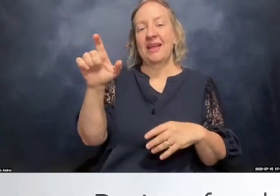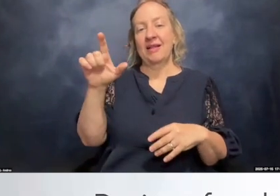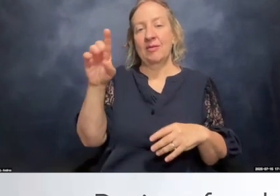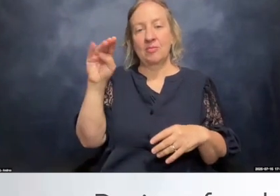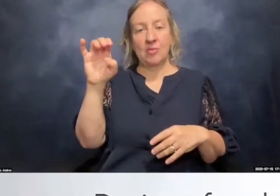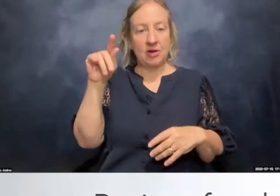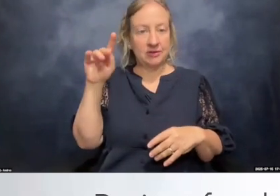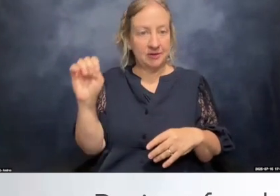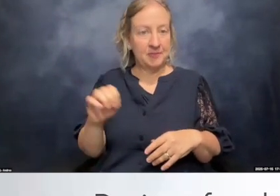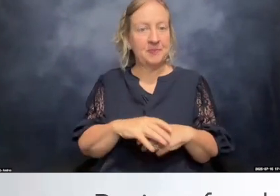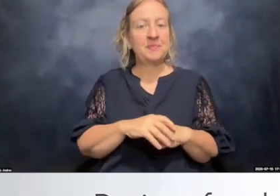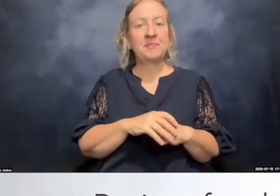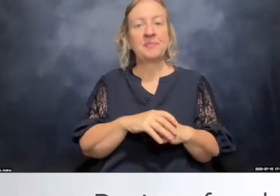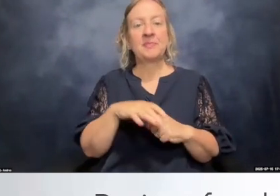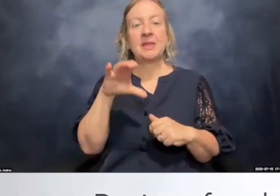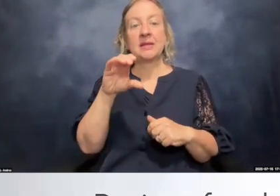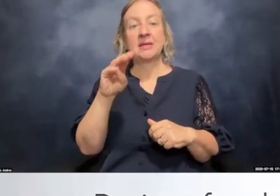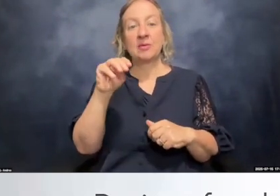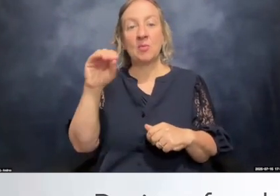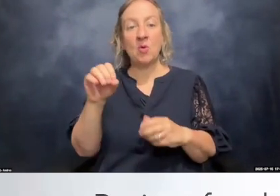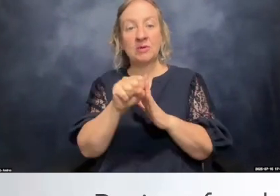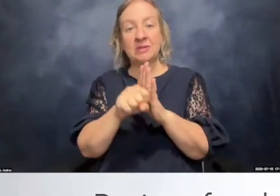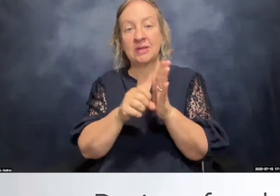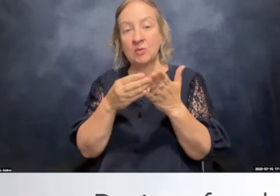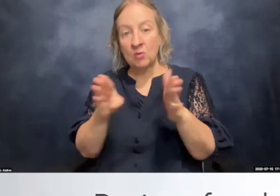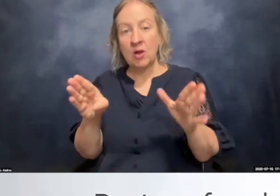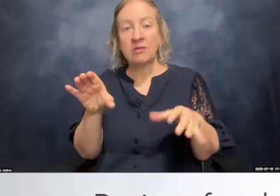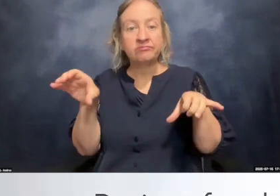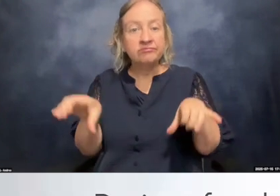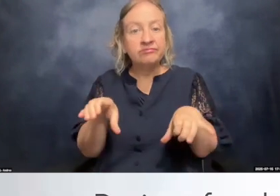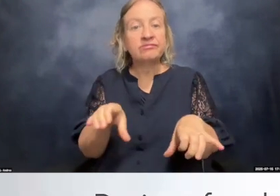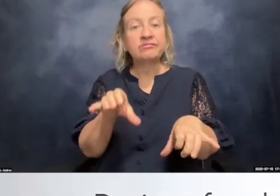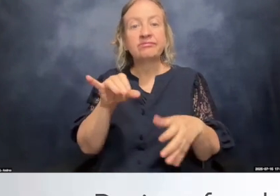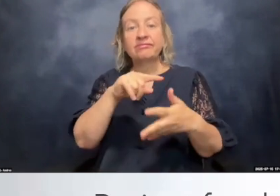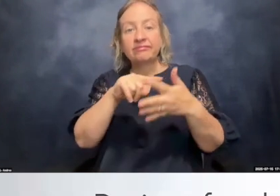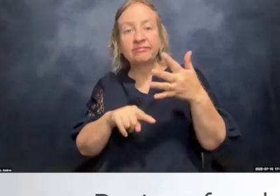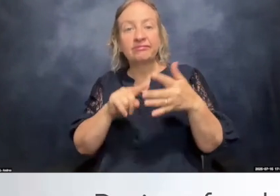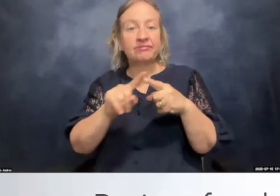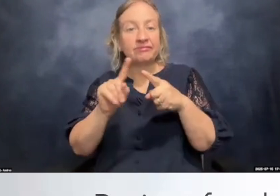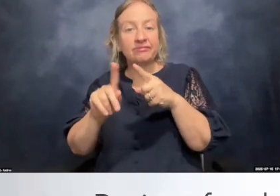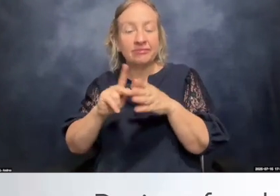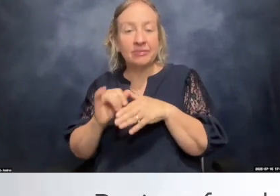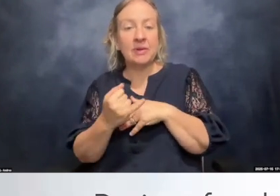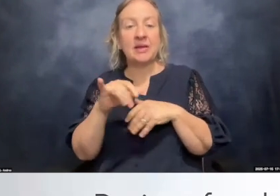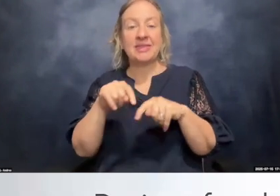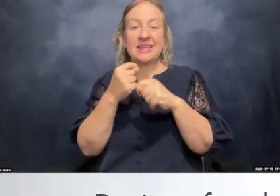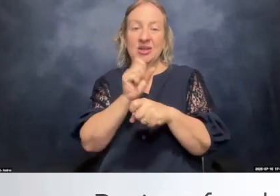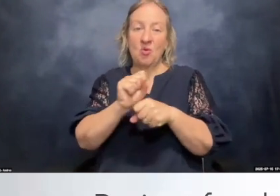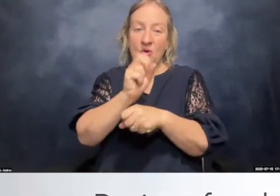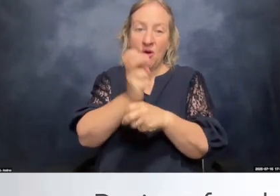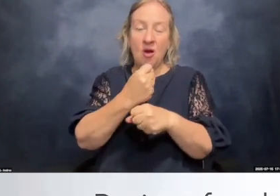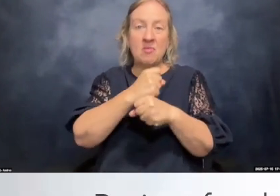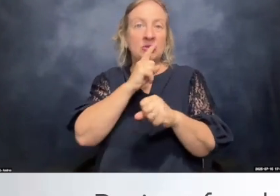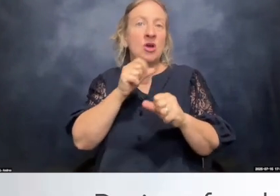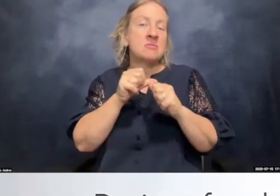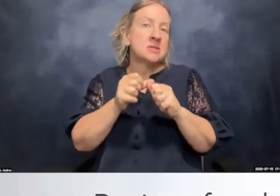Use Mobility Center, Emergent Labs, and Hartquist Strategies. This team works hard to make sure that the program operates consistently